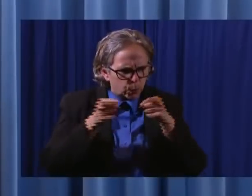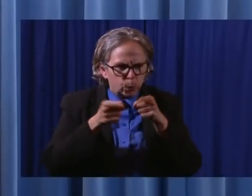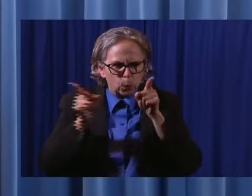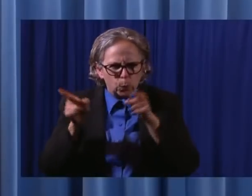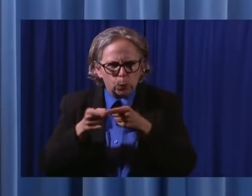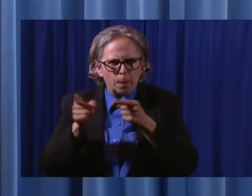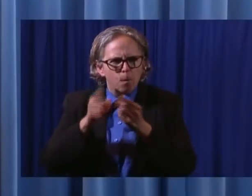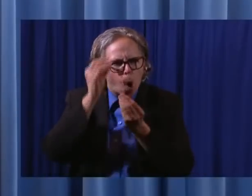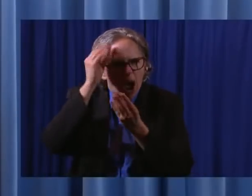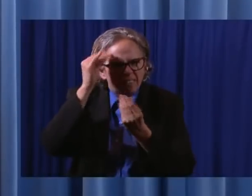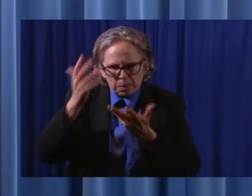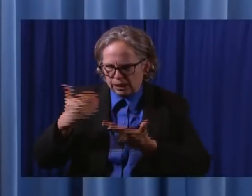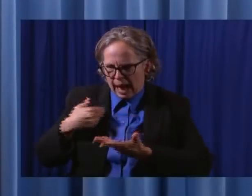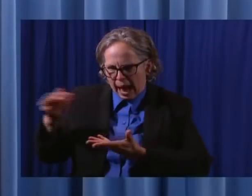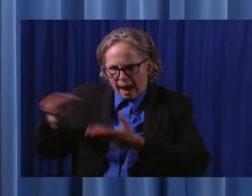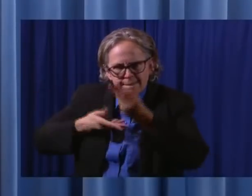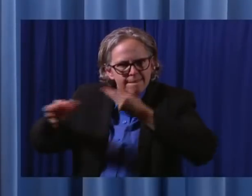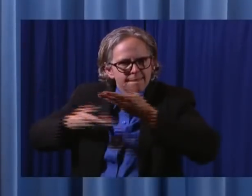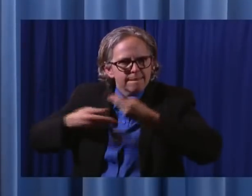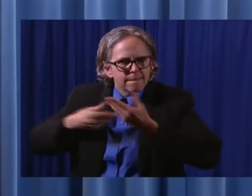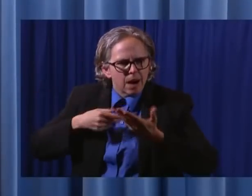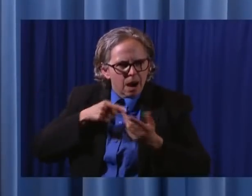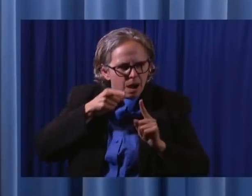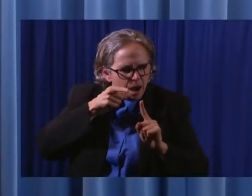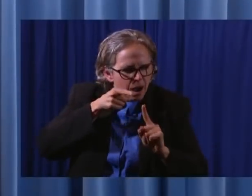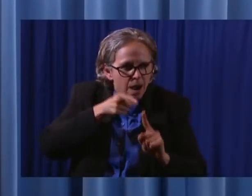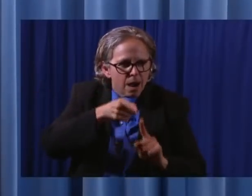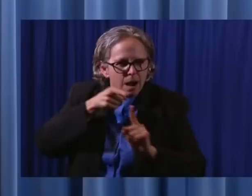we'll have more. We'll talk more about that on Thursday.